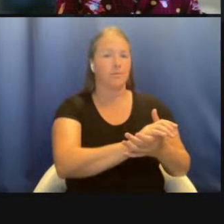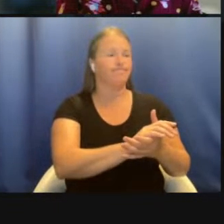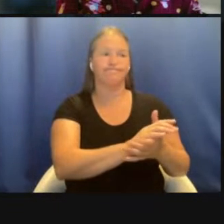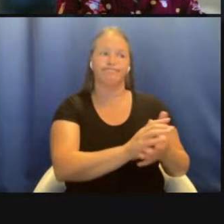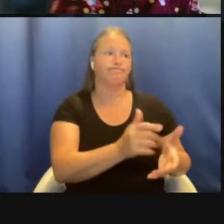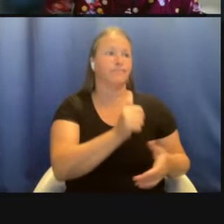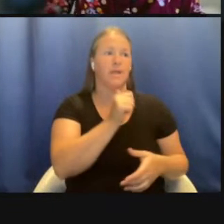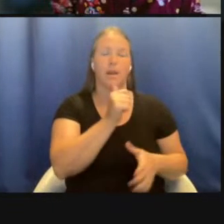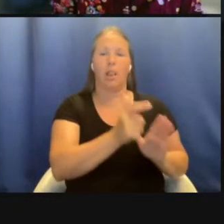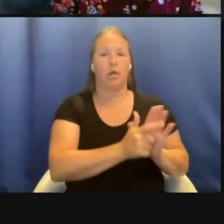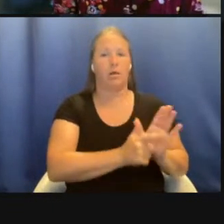to America."